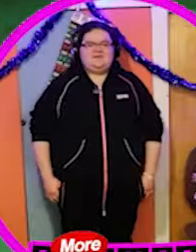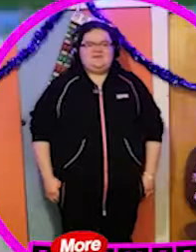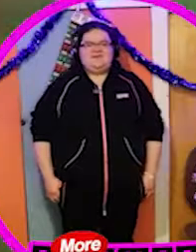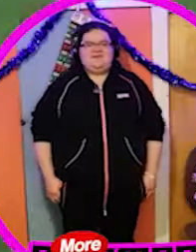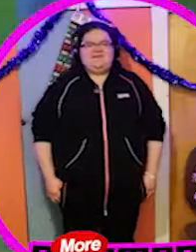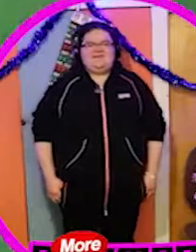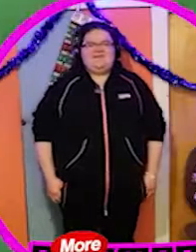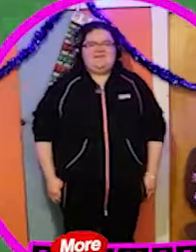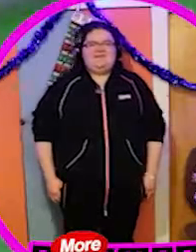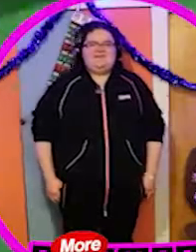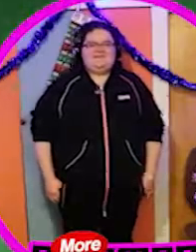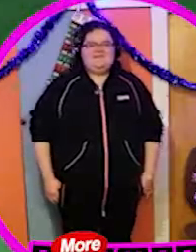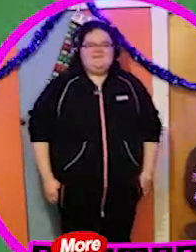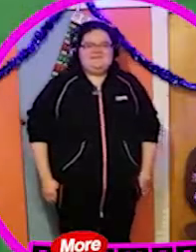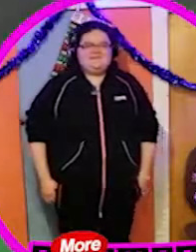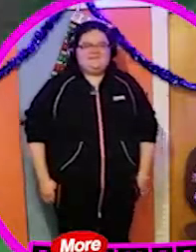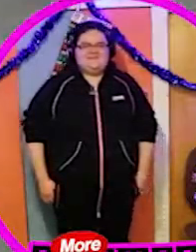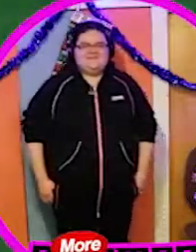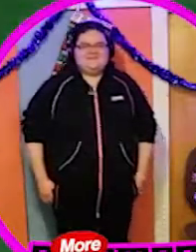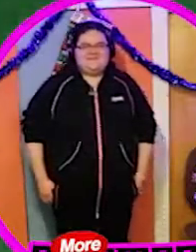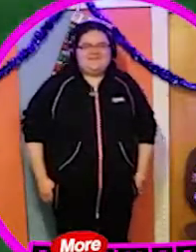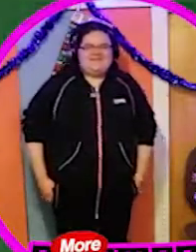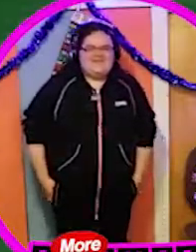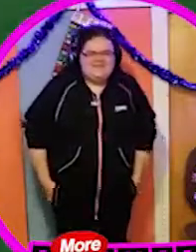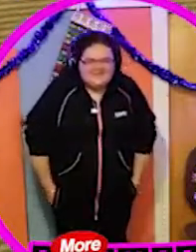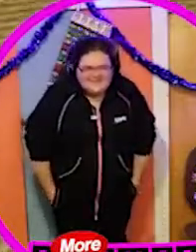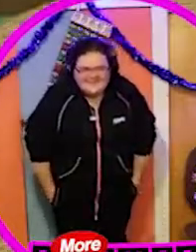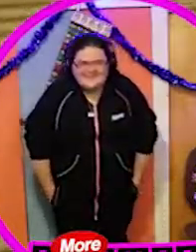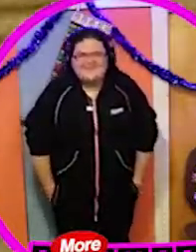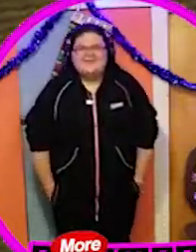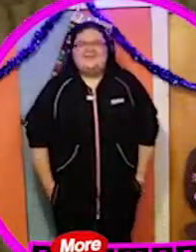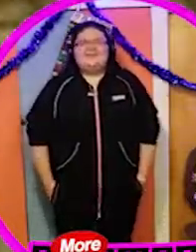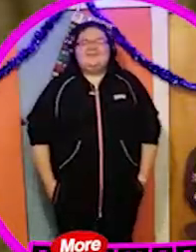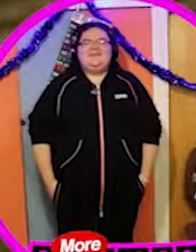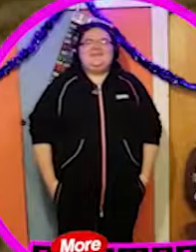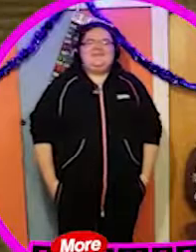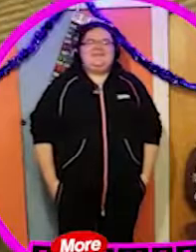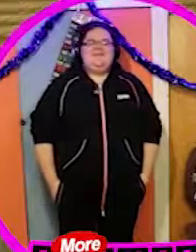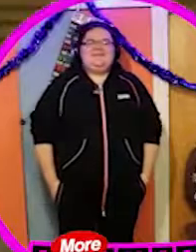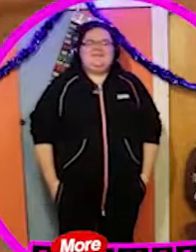Alright, me and Mateo. Bro, leave me alone. Brother, this is going.